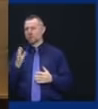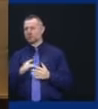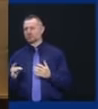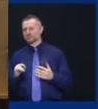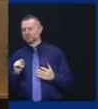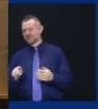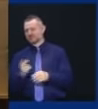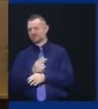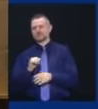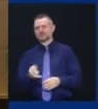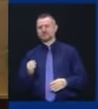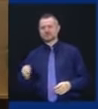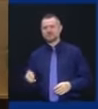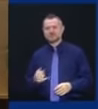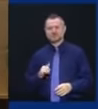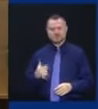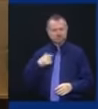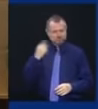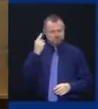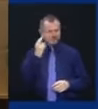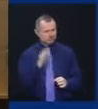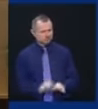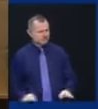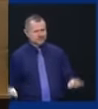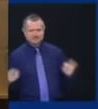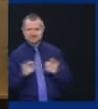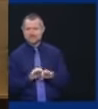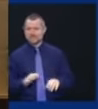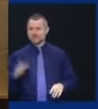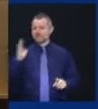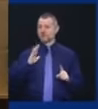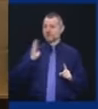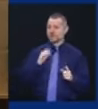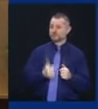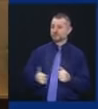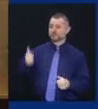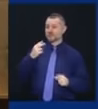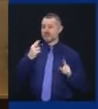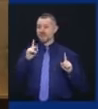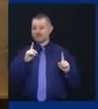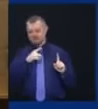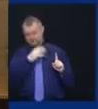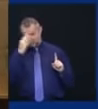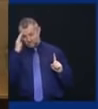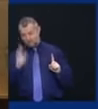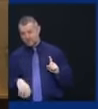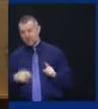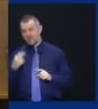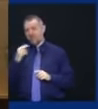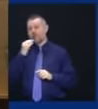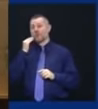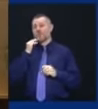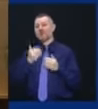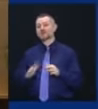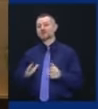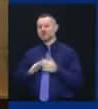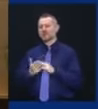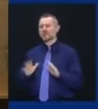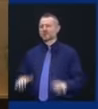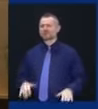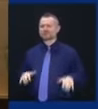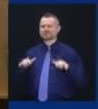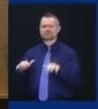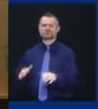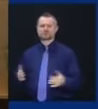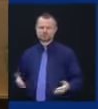how critical it is. And being the former Secretary of HUD, you know the homeless community is significant and increasing, especially